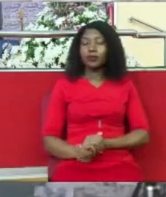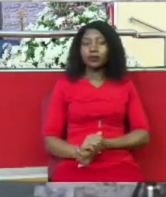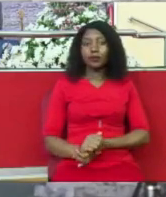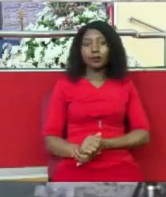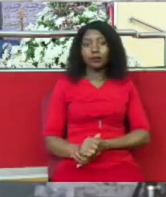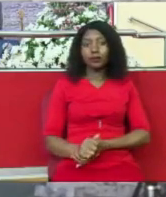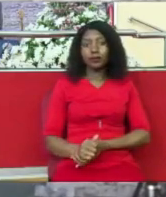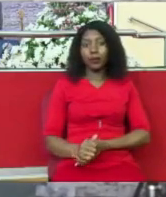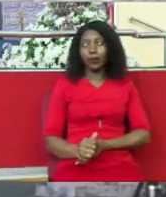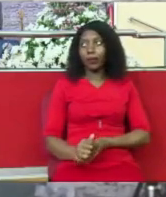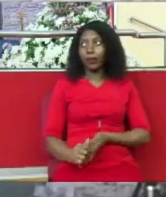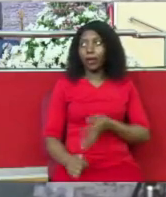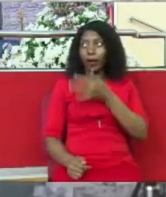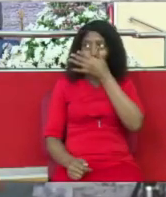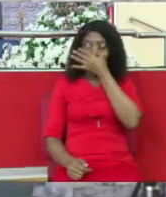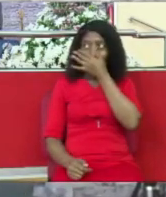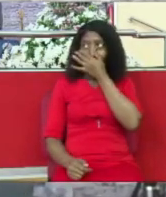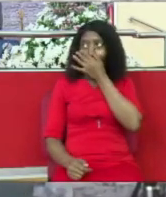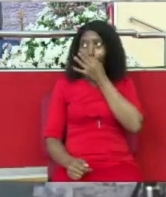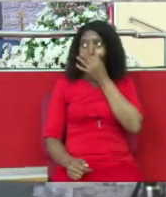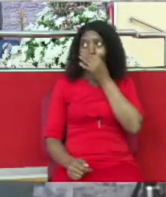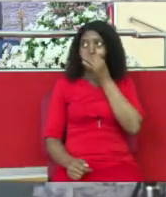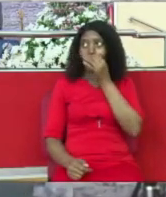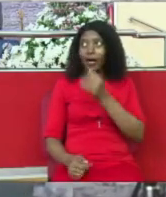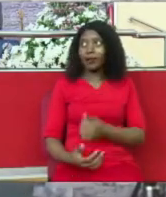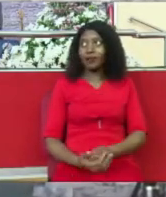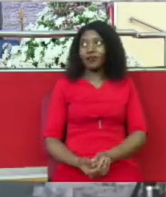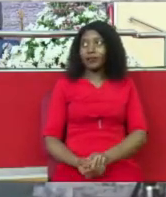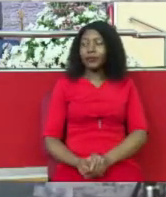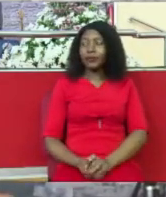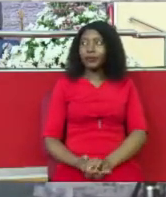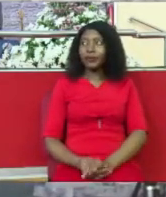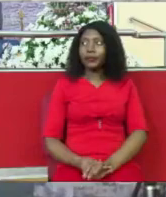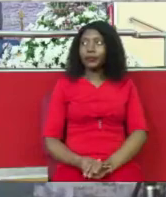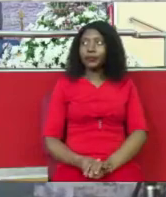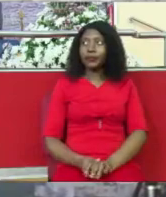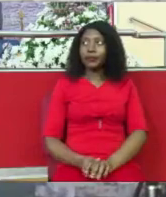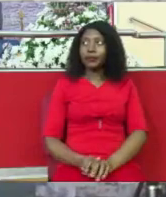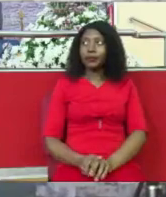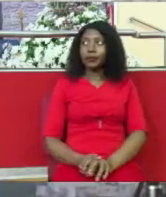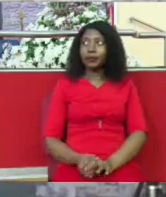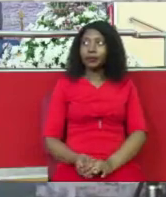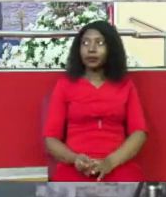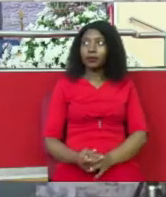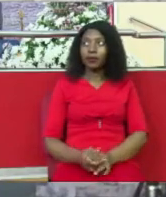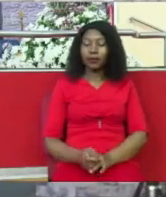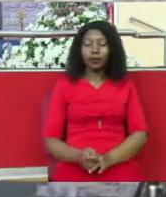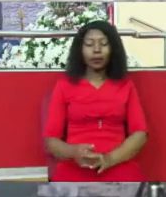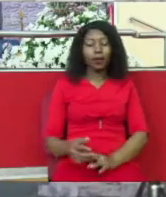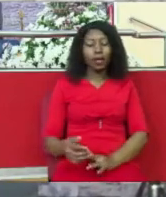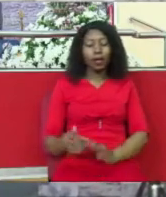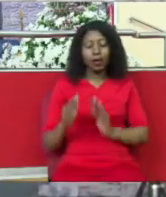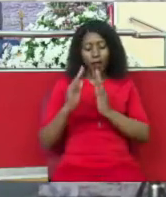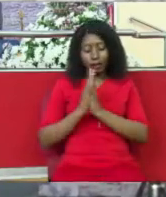na ukienda kulala tayari mawazo yako yamejaa mambo machafu. My prayer for you